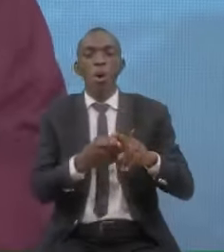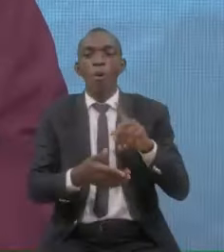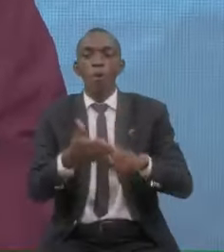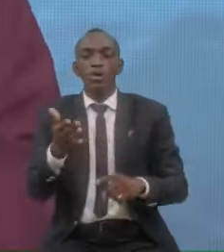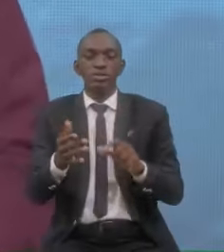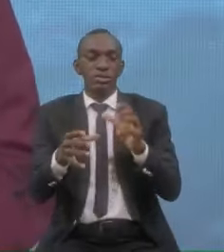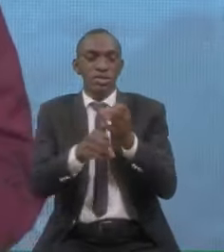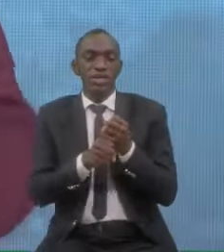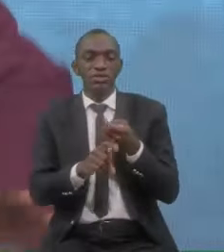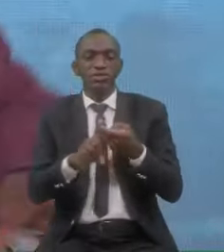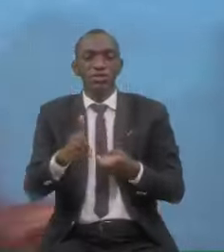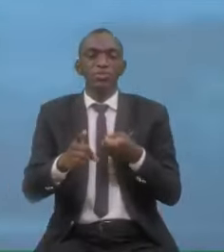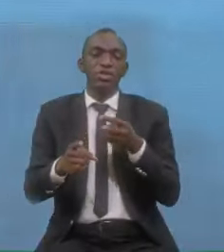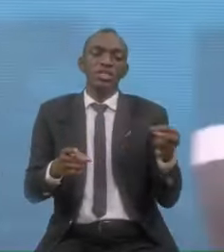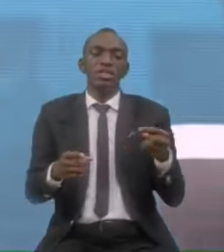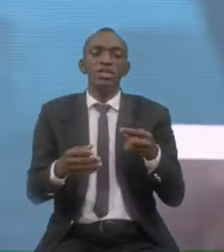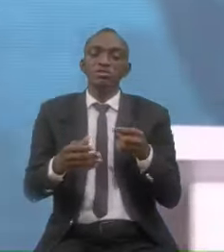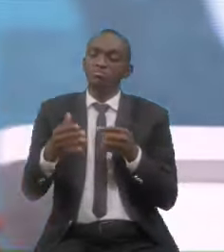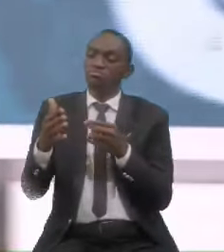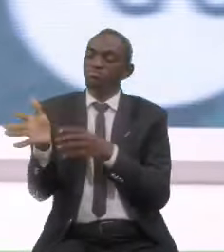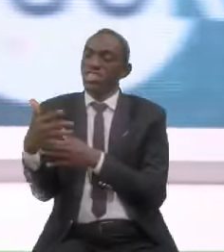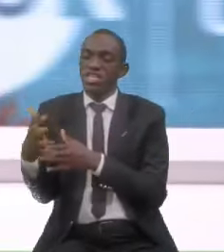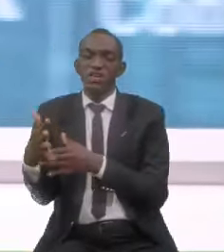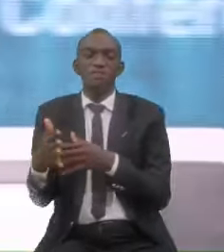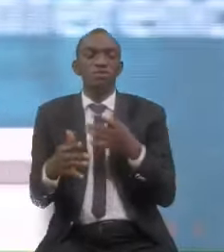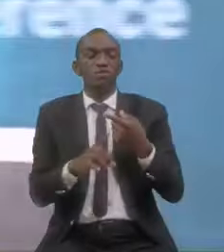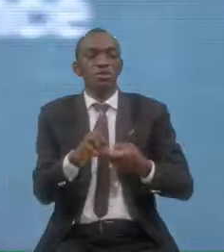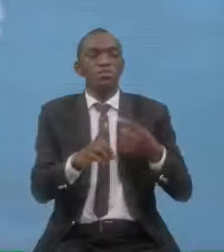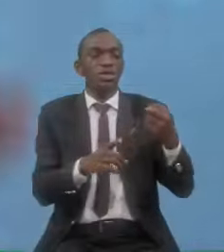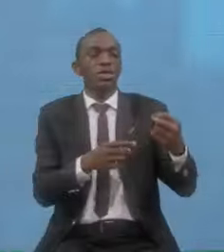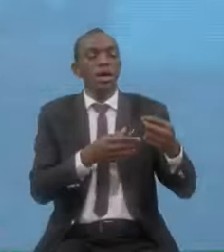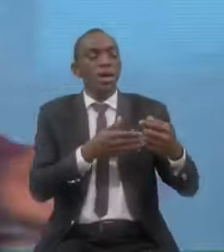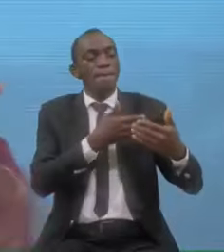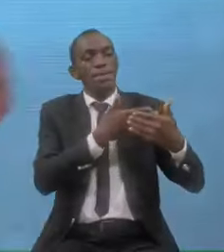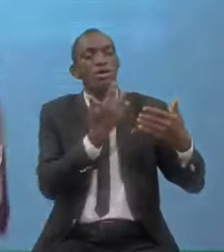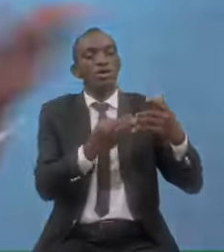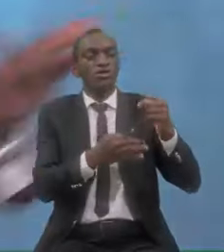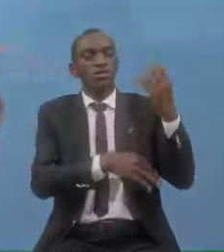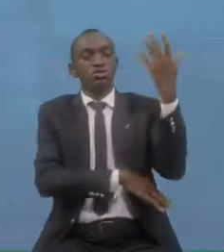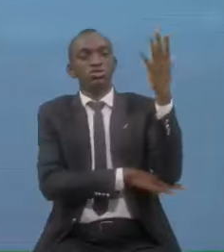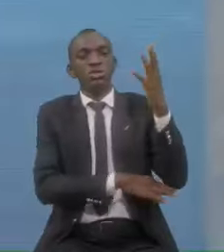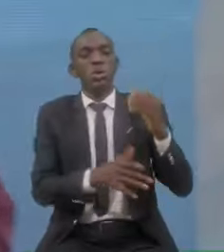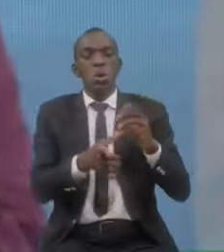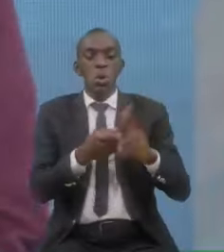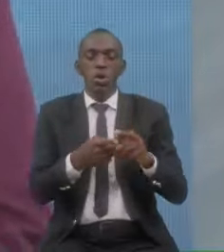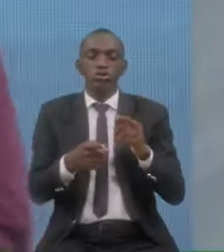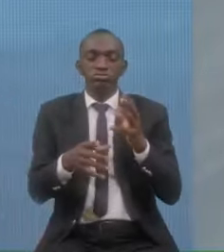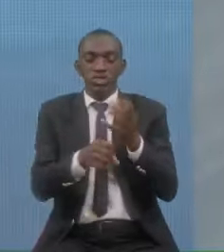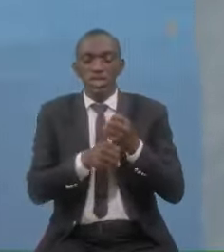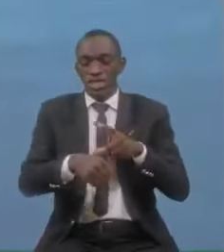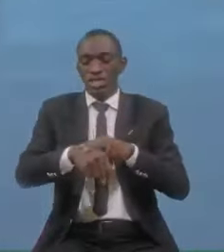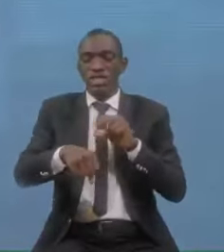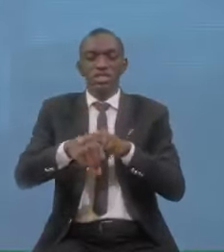from the bark of the tree, from the bunch, whatever, maybe lizard, put everything together,